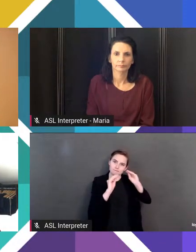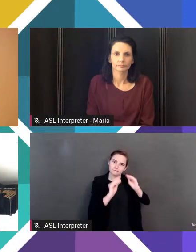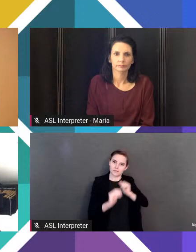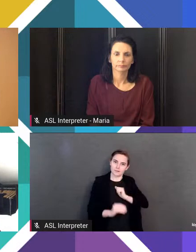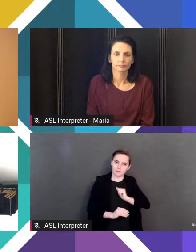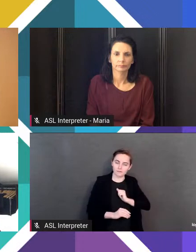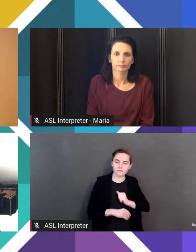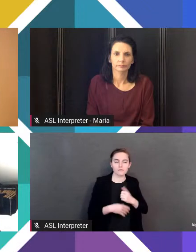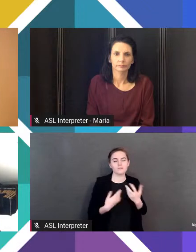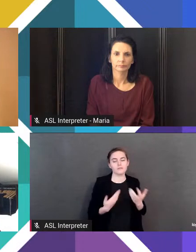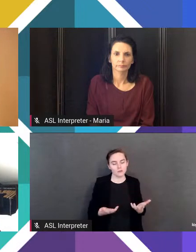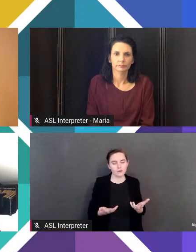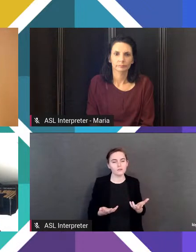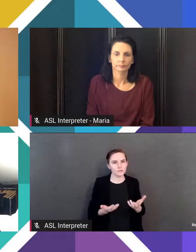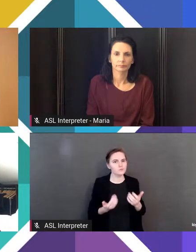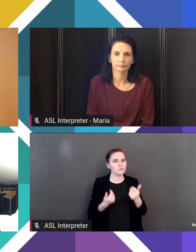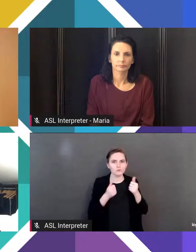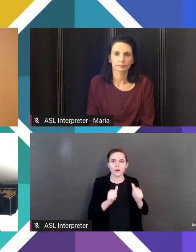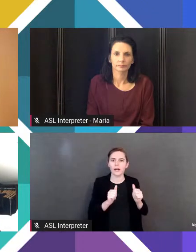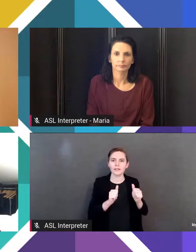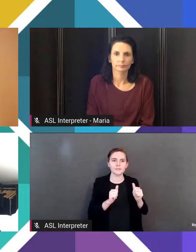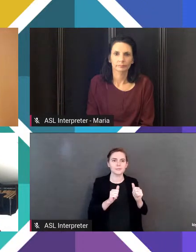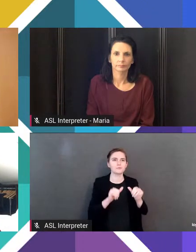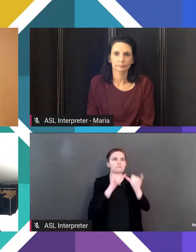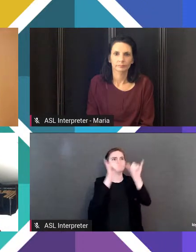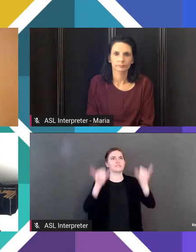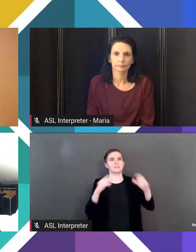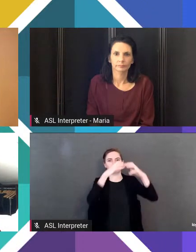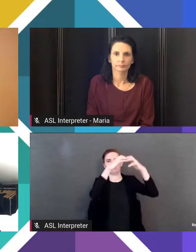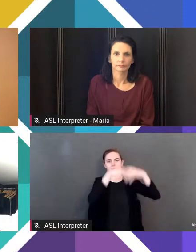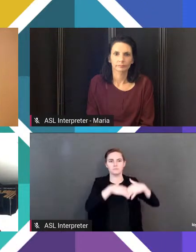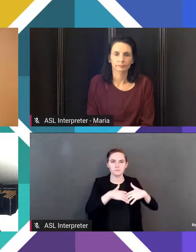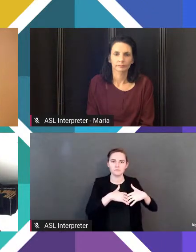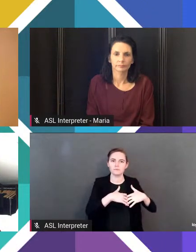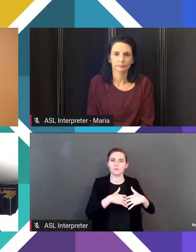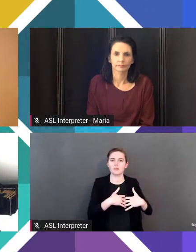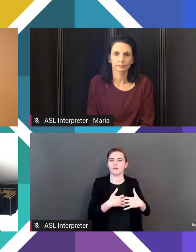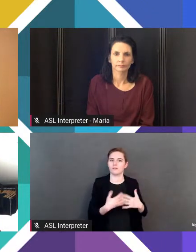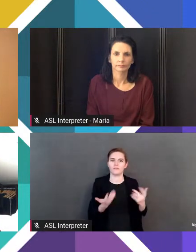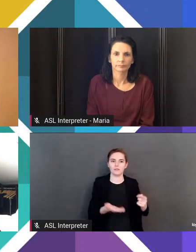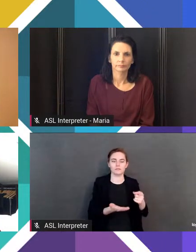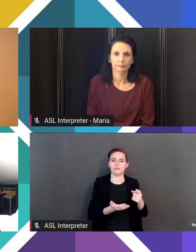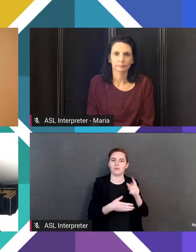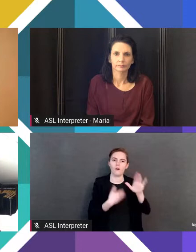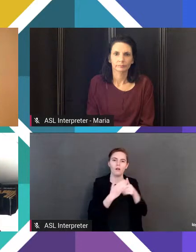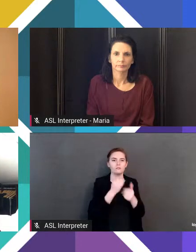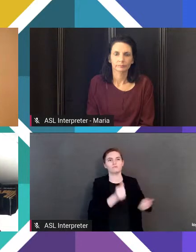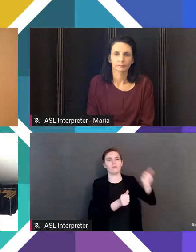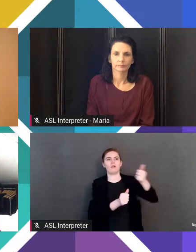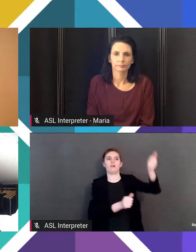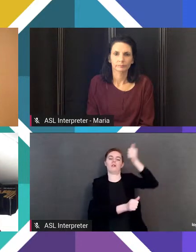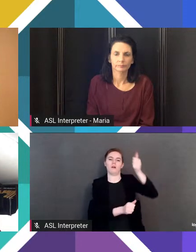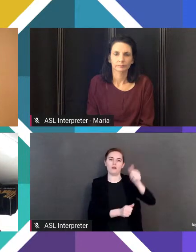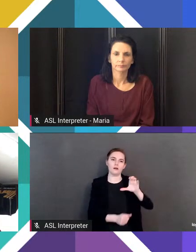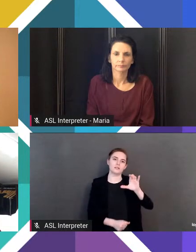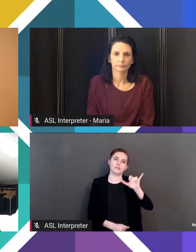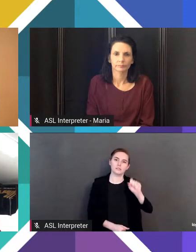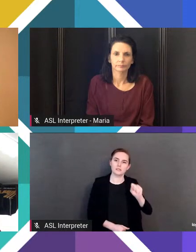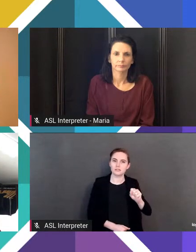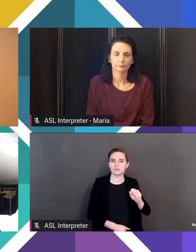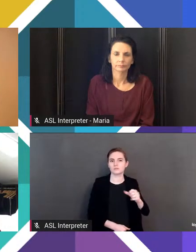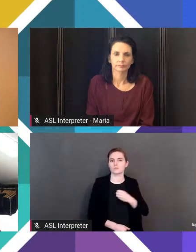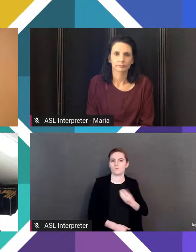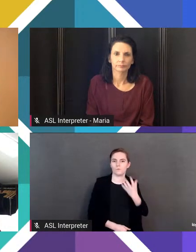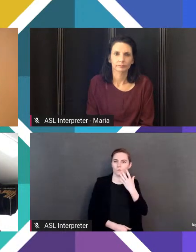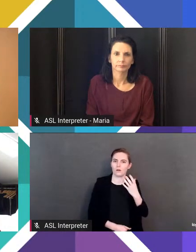the hierarchy of, like, you know, of course, cis white men being at the top of the tattoo industry and just kind of trying